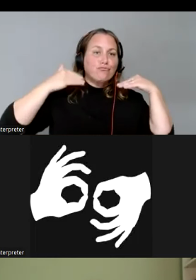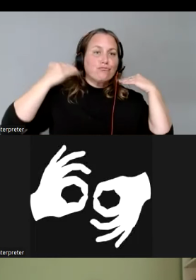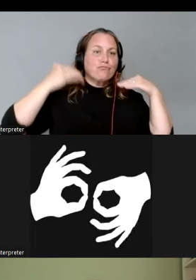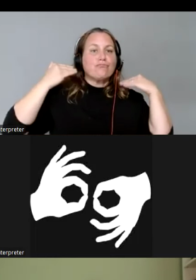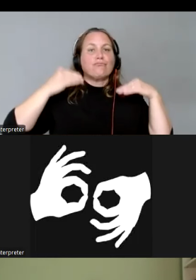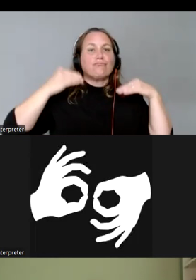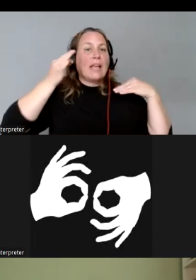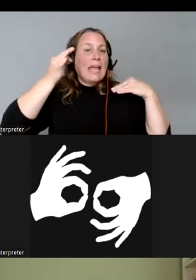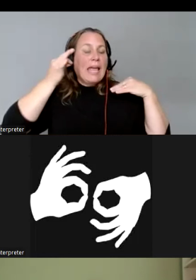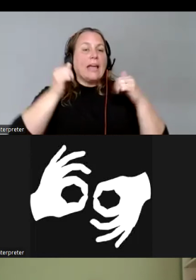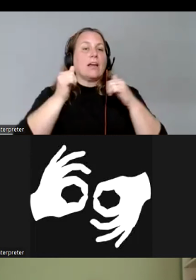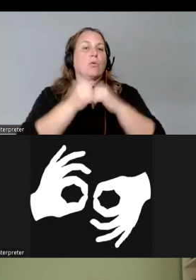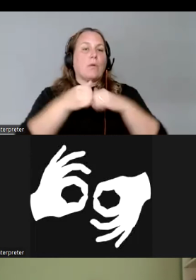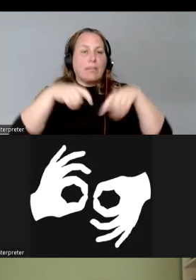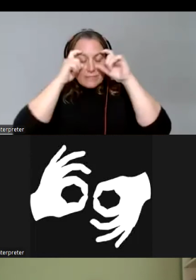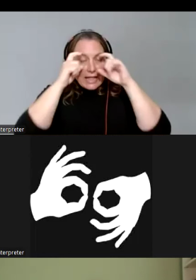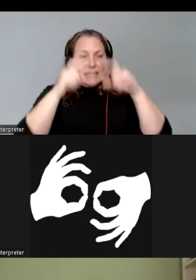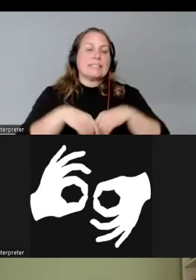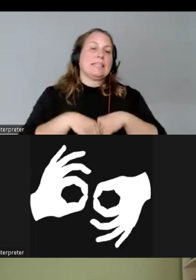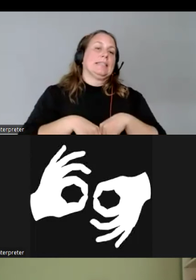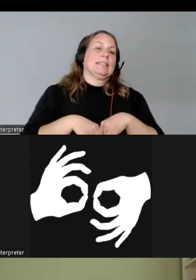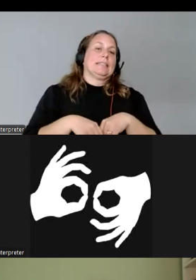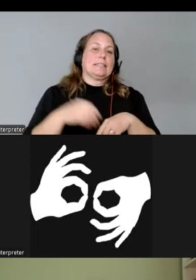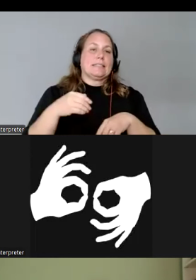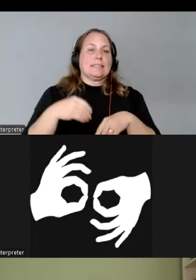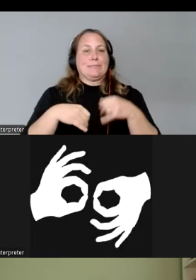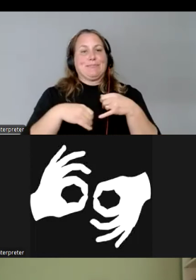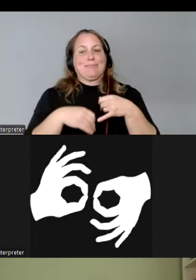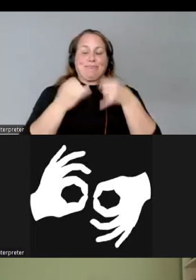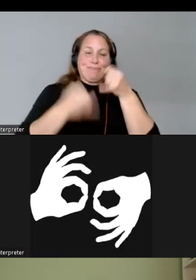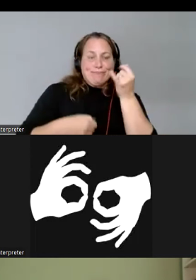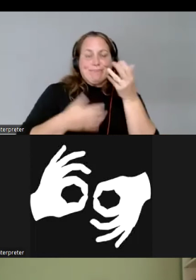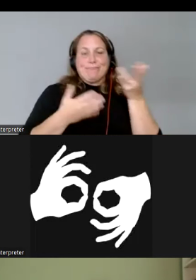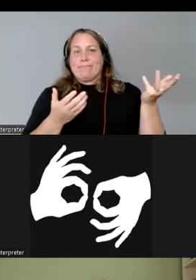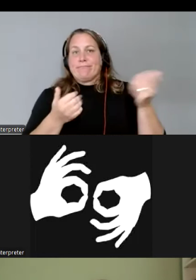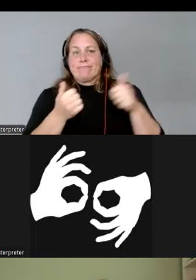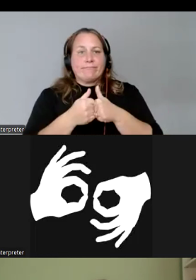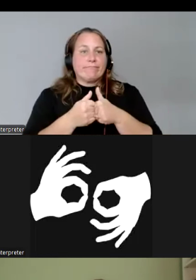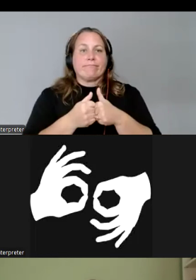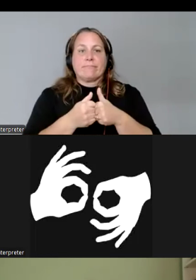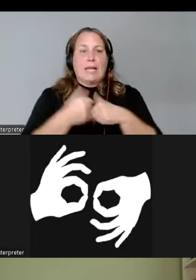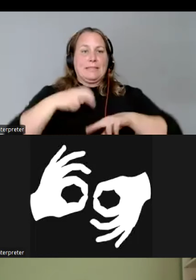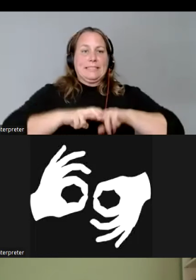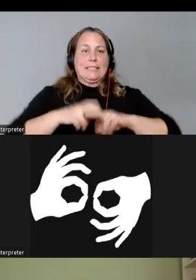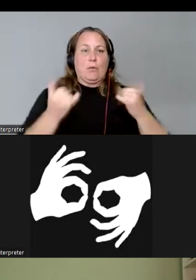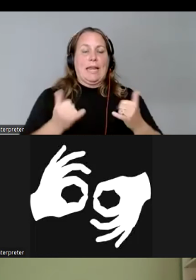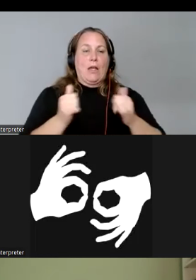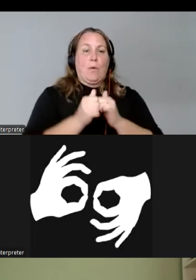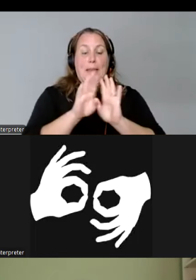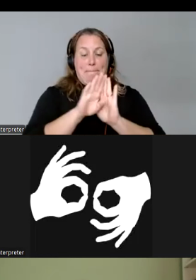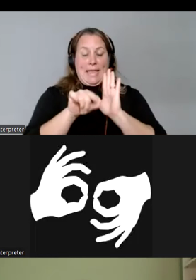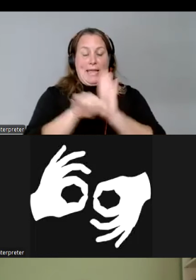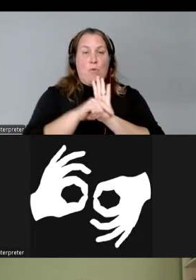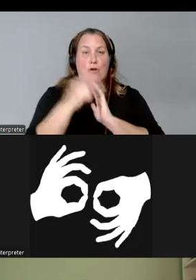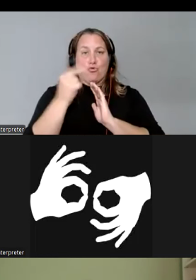frame. I'm wearing a white t-shirt, and I'm sitting in a room with a green wall, and a little